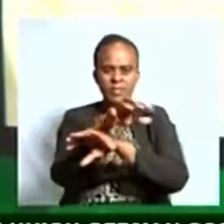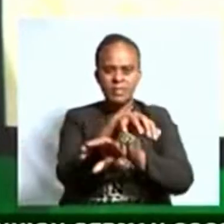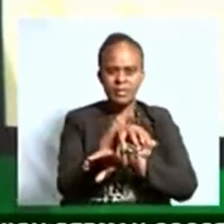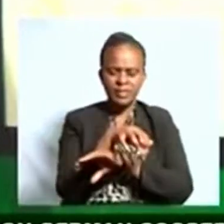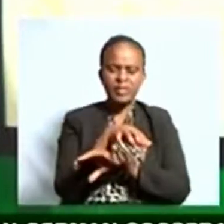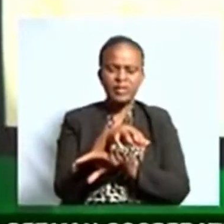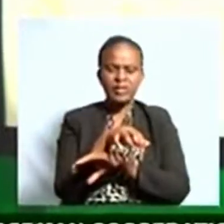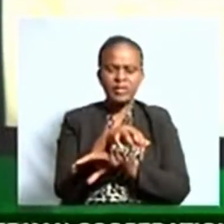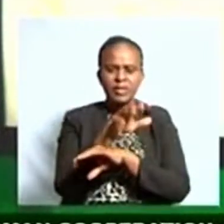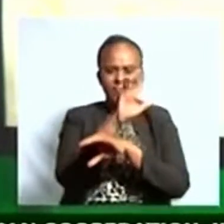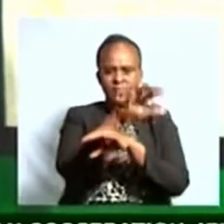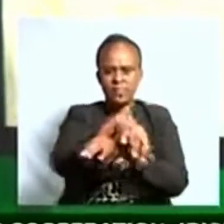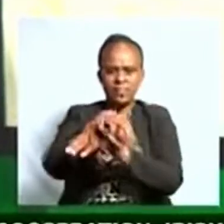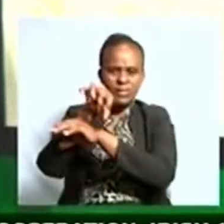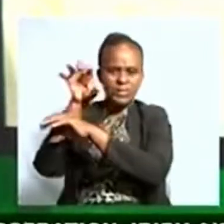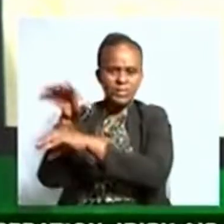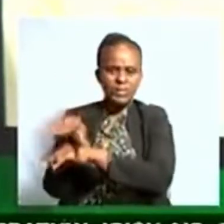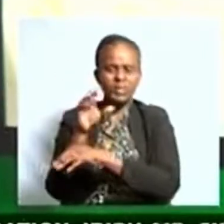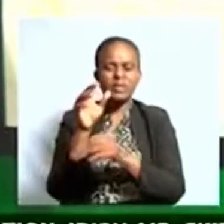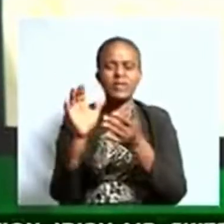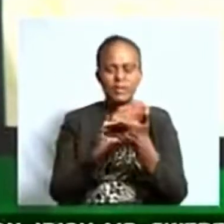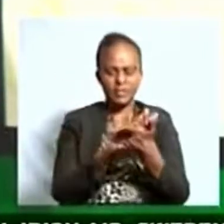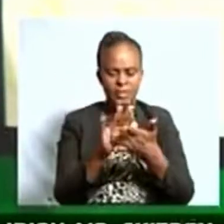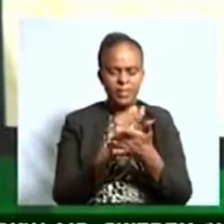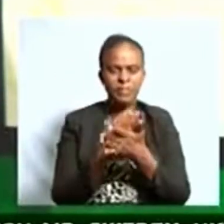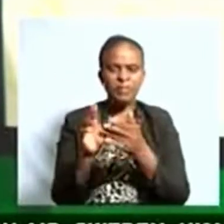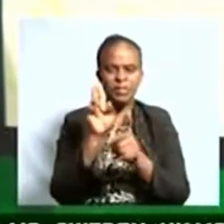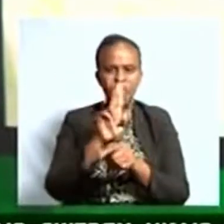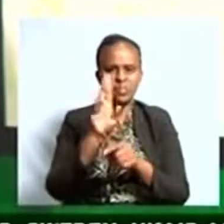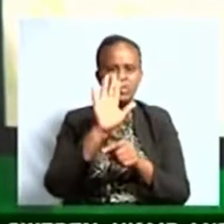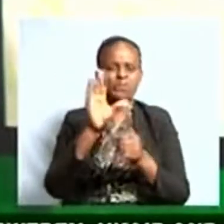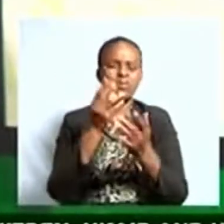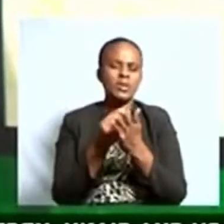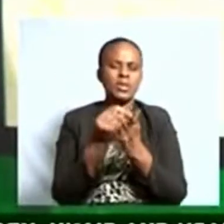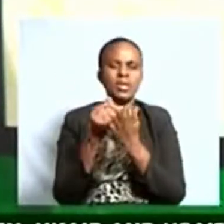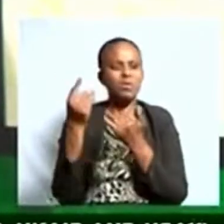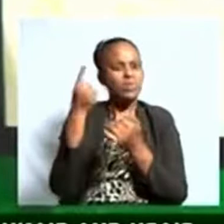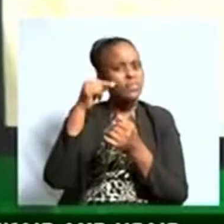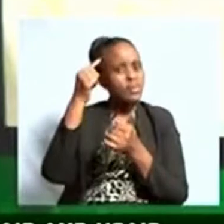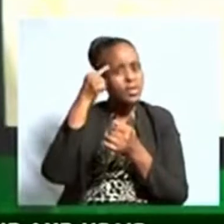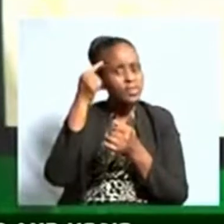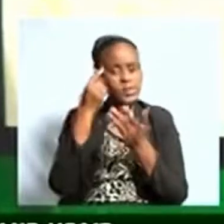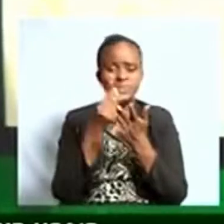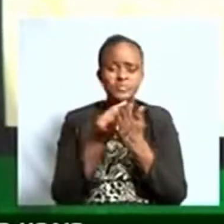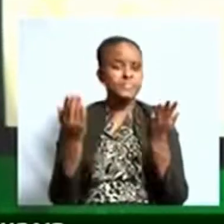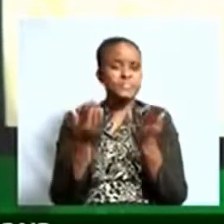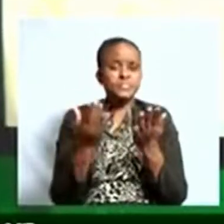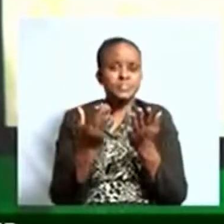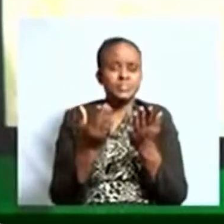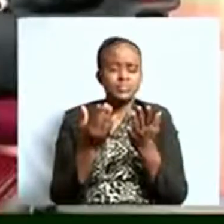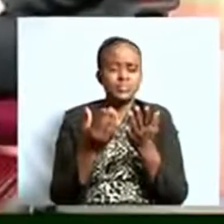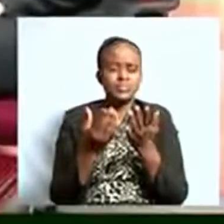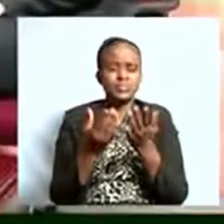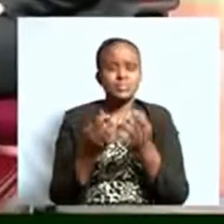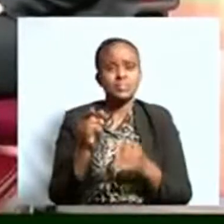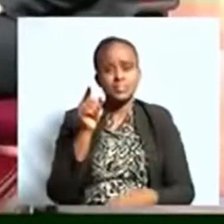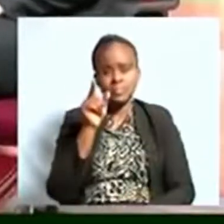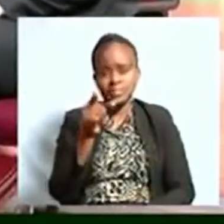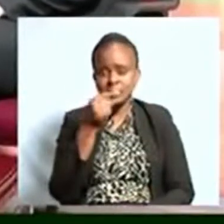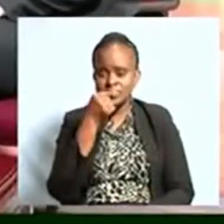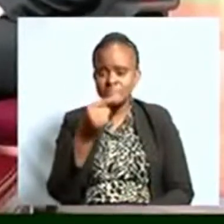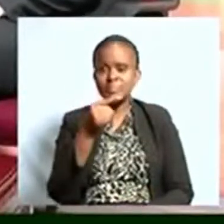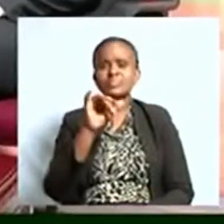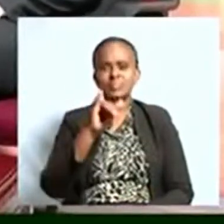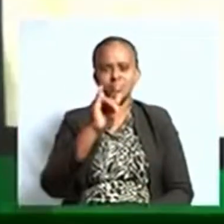front-end loaders to clear the garbage using his own money. He didn't wait for government funds. So we can safely say that's your role model. So in a